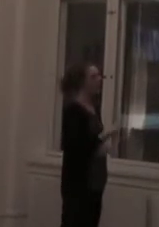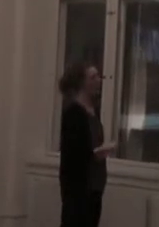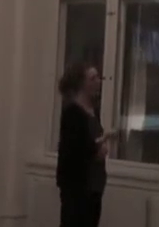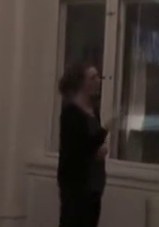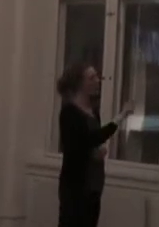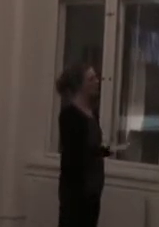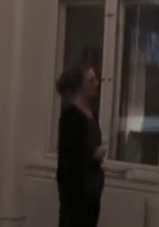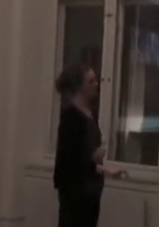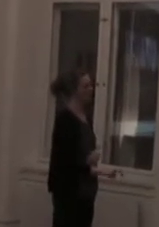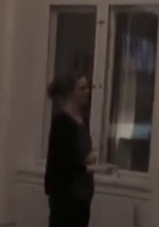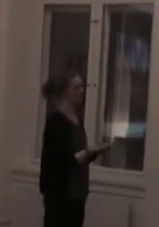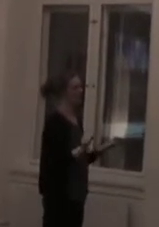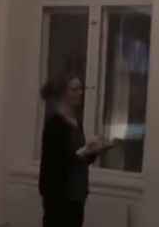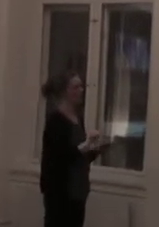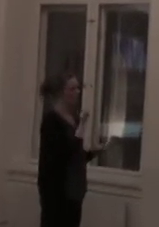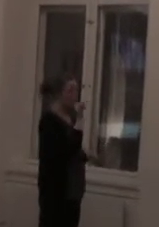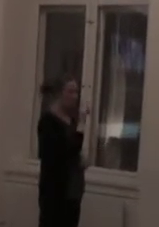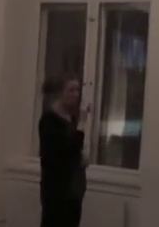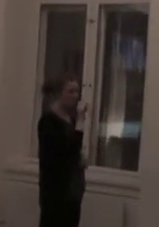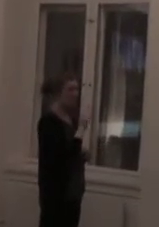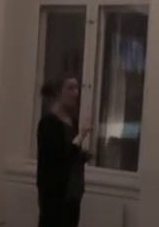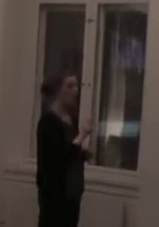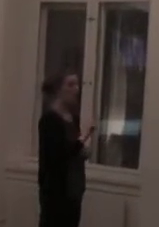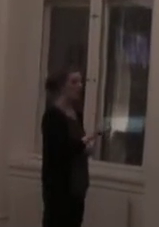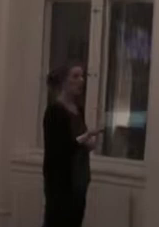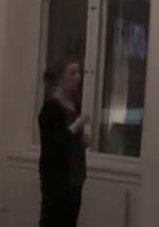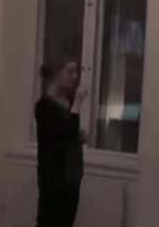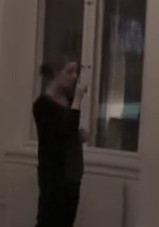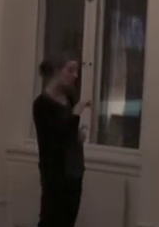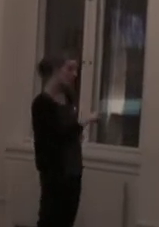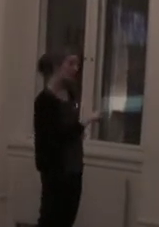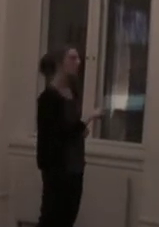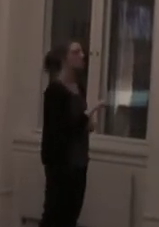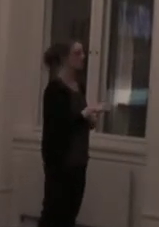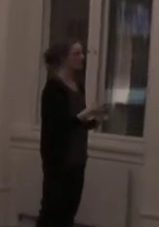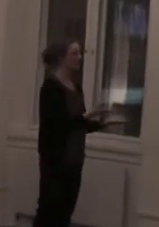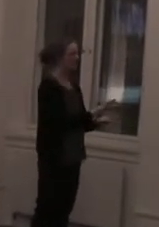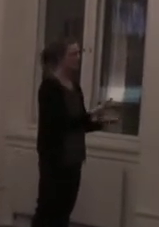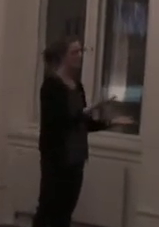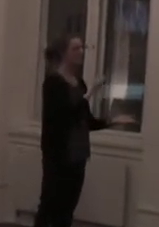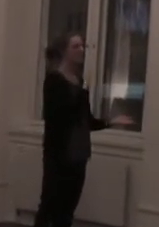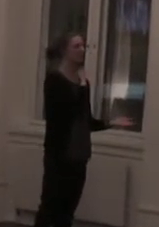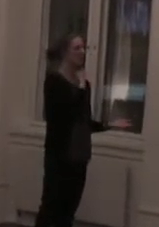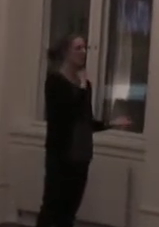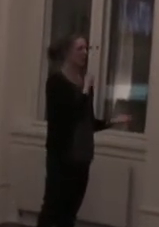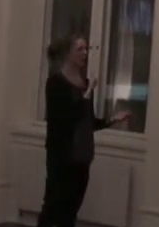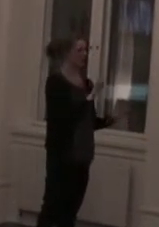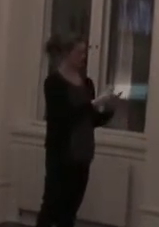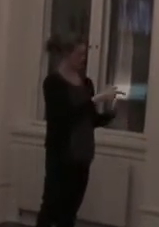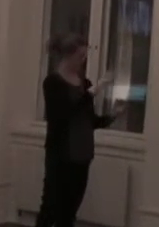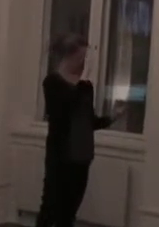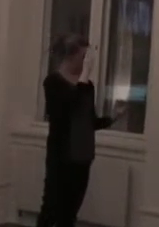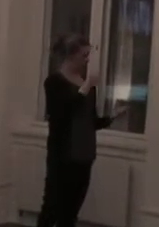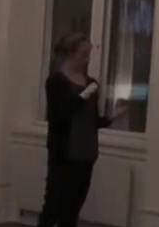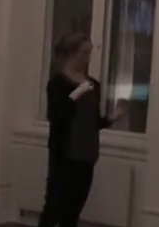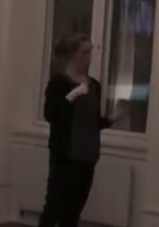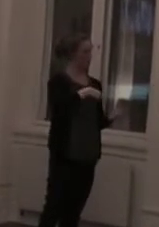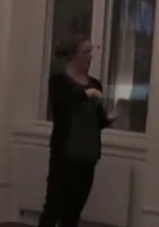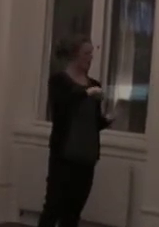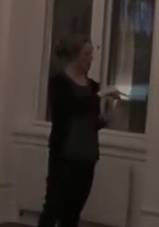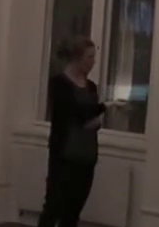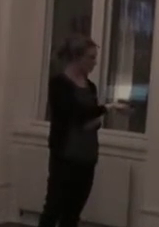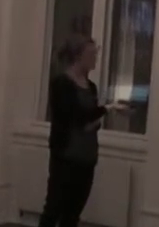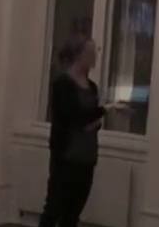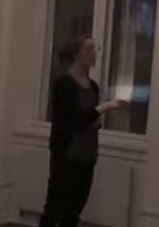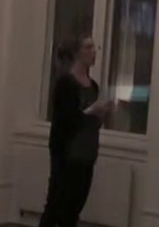it's basically real people who are sharing, again, their stories, living in Iraq, what they've been through. Some of